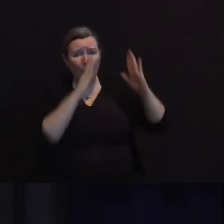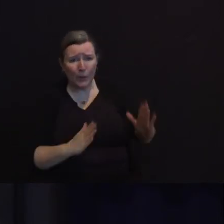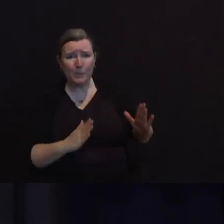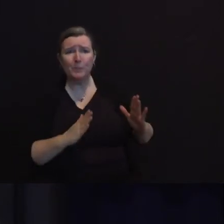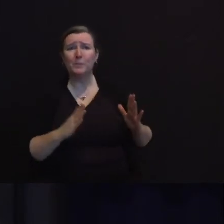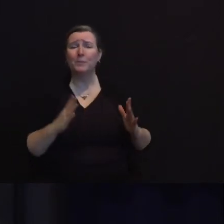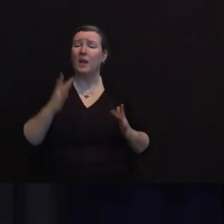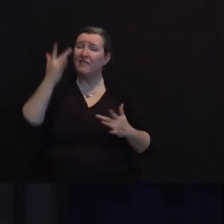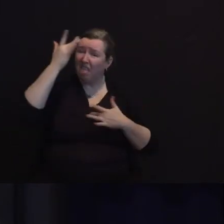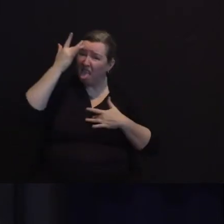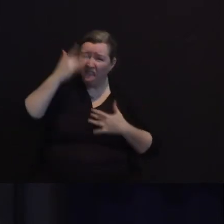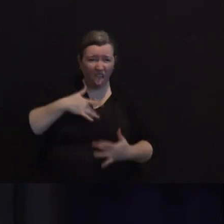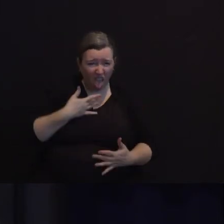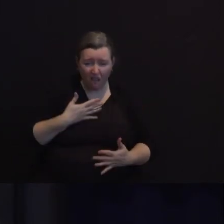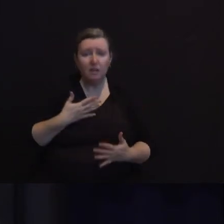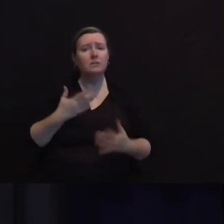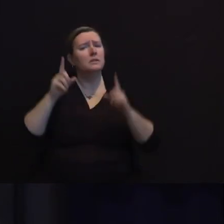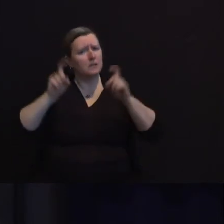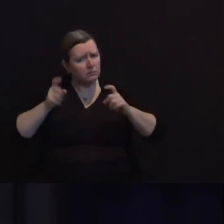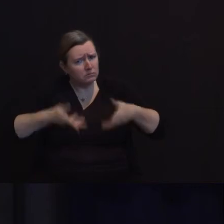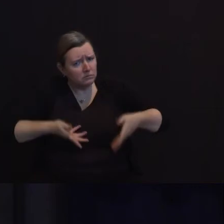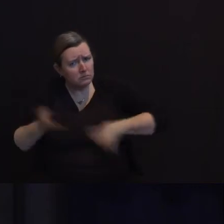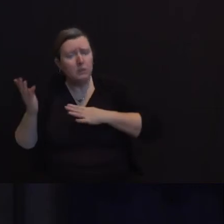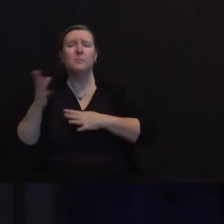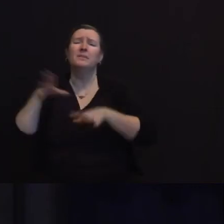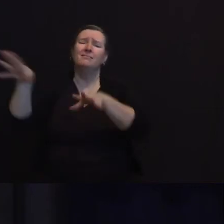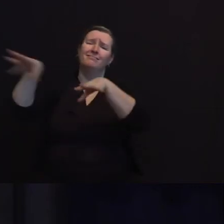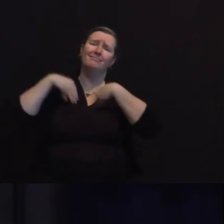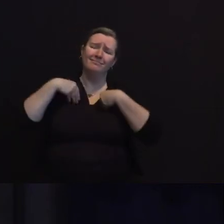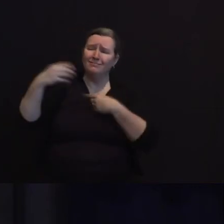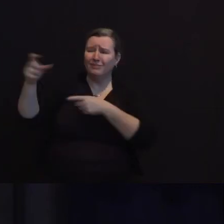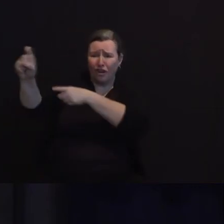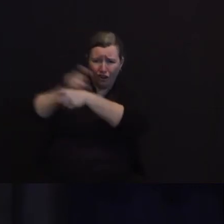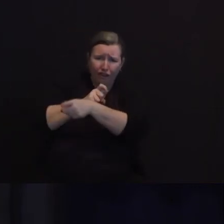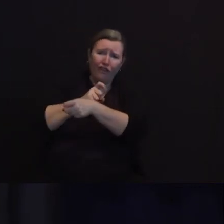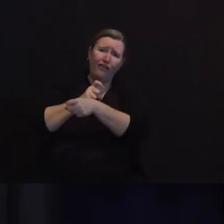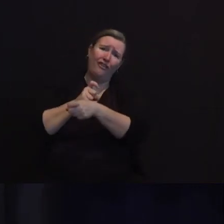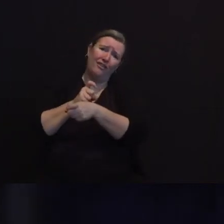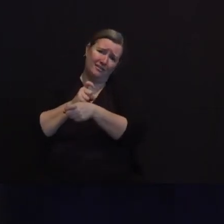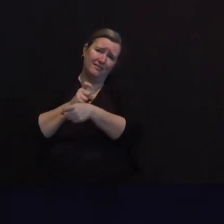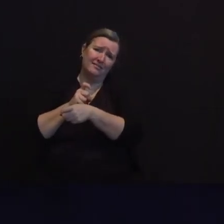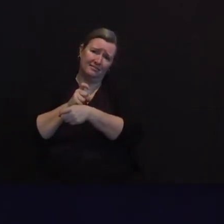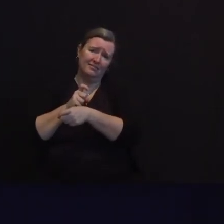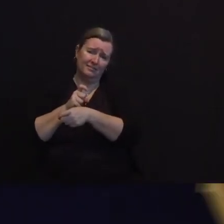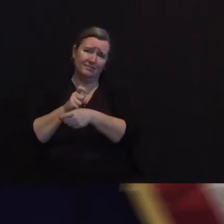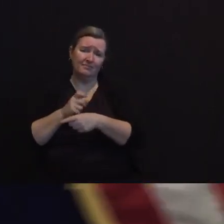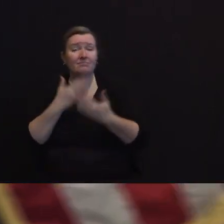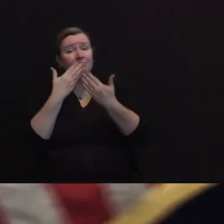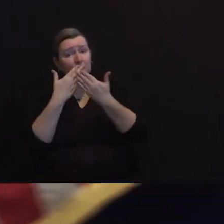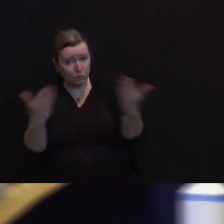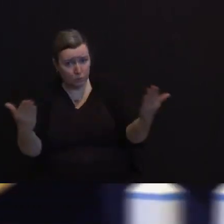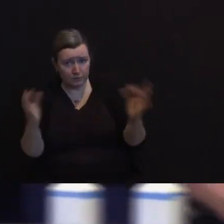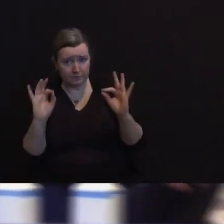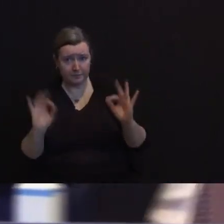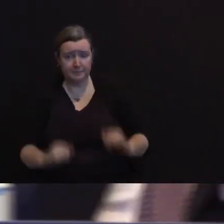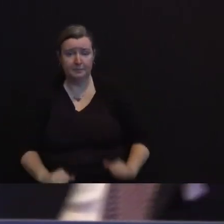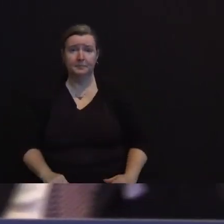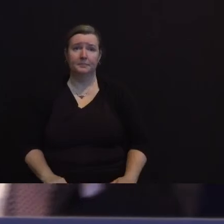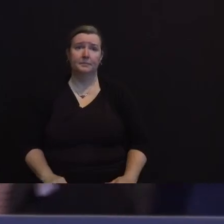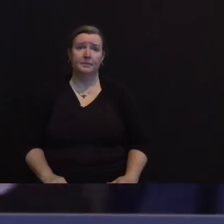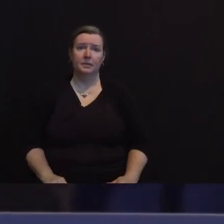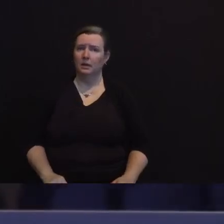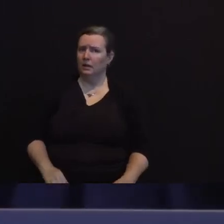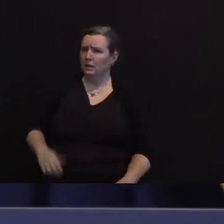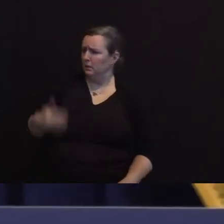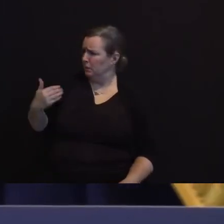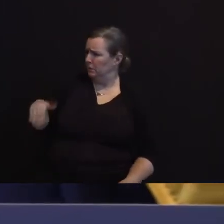please take the call and download the COVID Alert Njea app. Thank you. Judy, thank you for everything, especially the